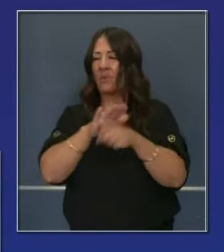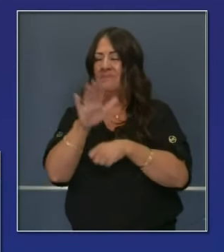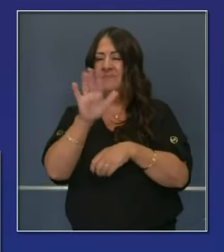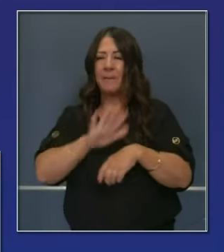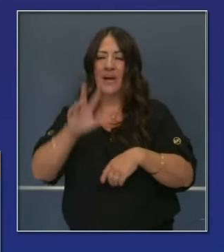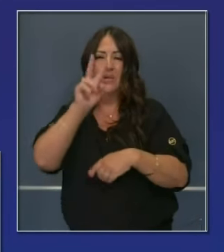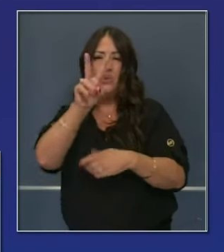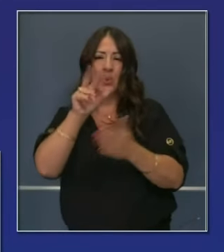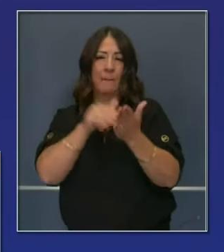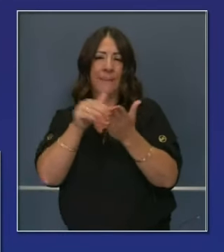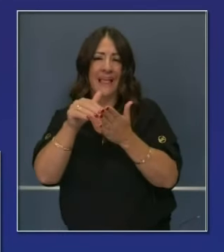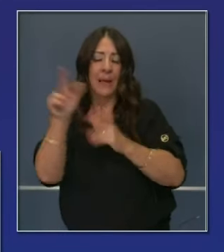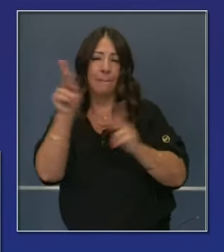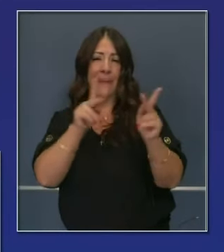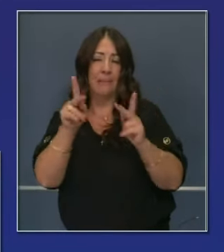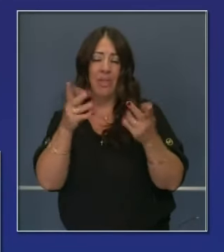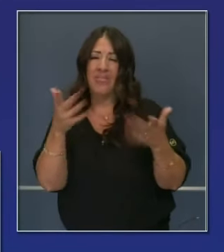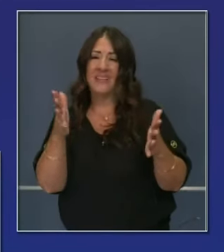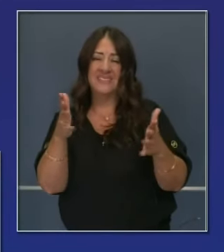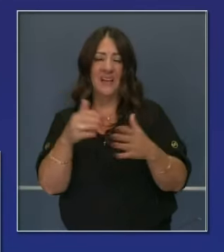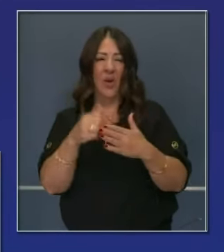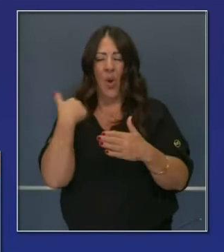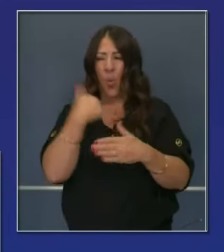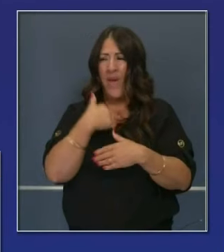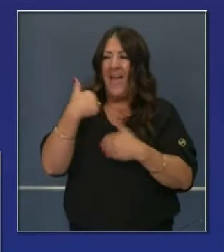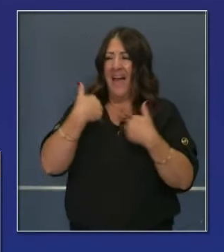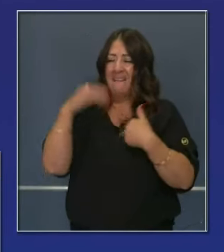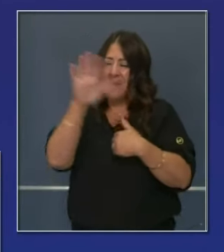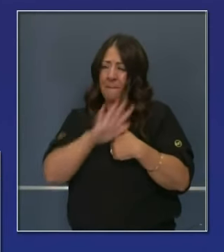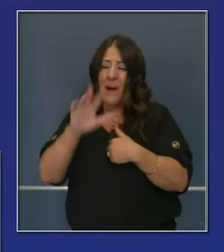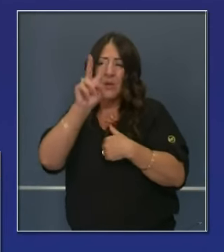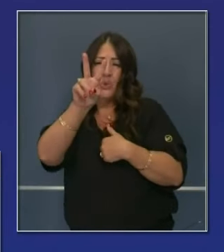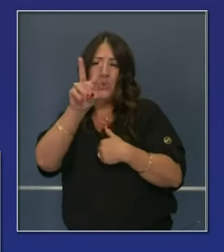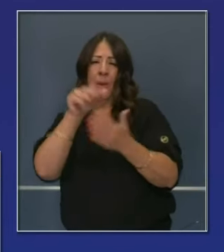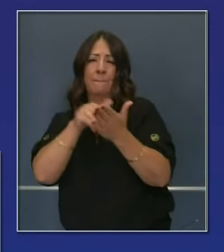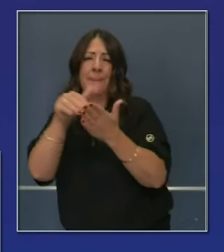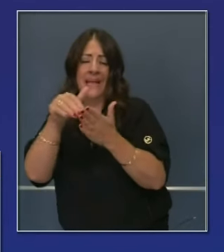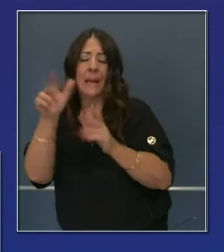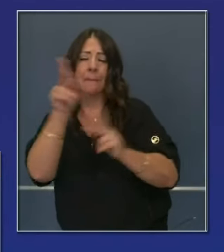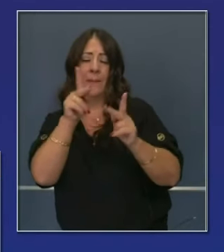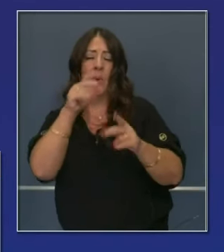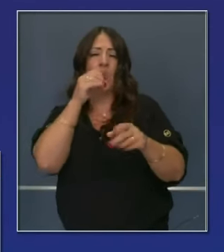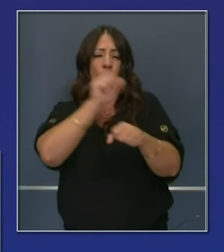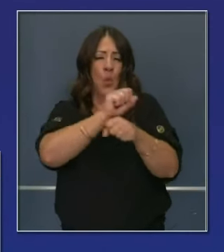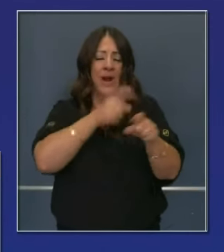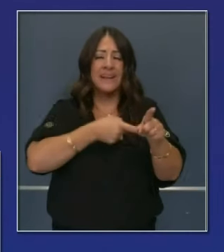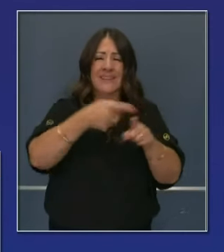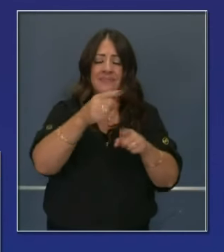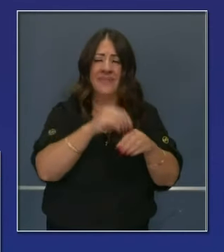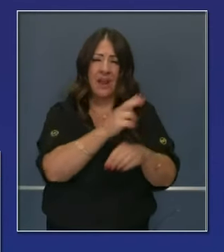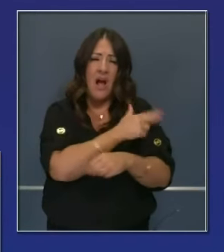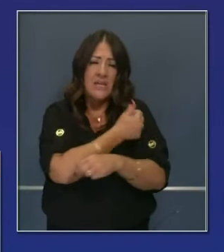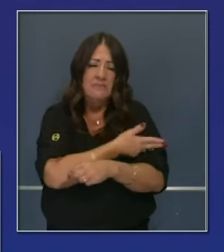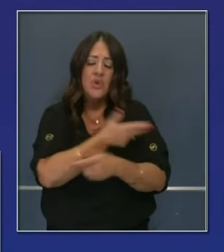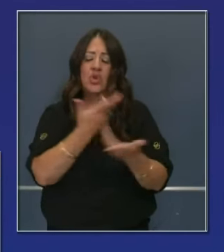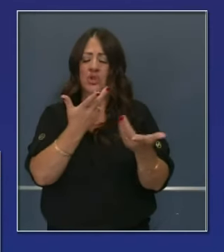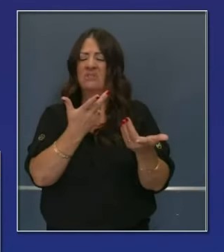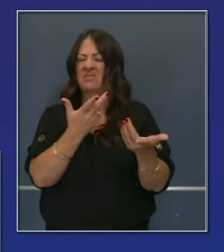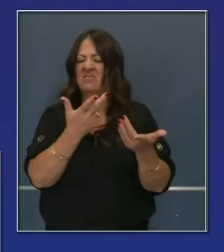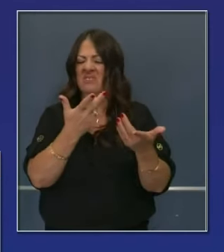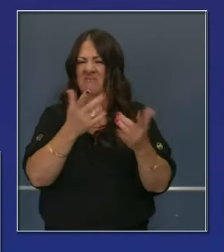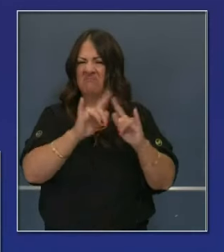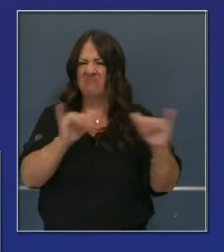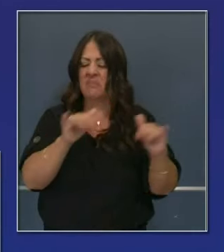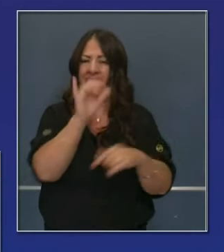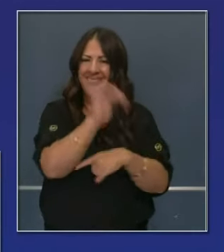we have roughly that many people just in our healthcare delivery system alone here in the state of California that will be prioritized. So if I